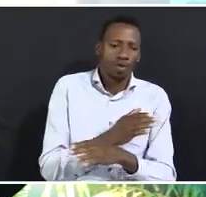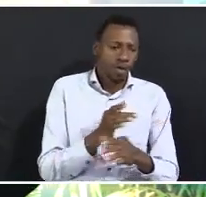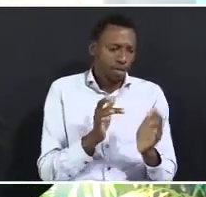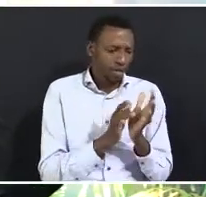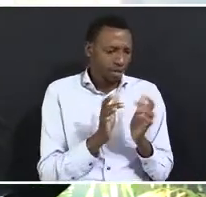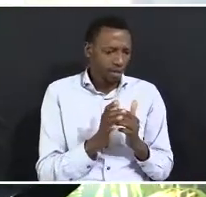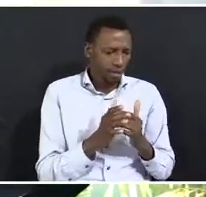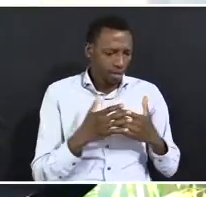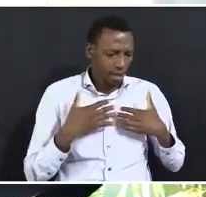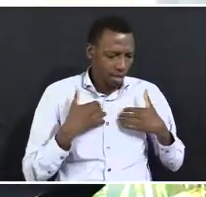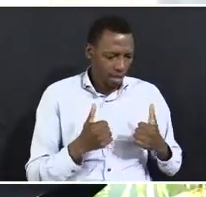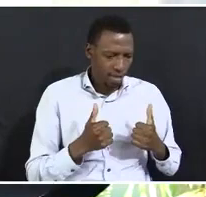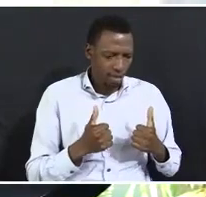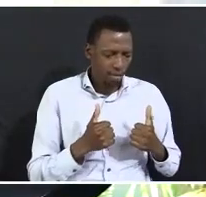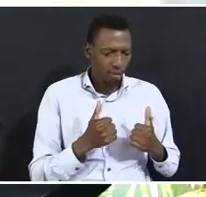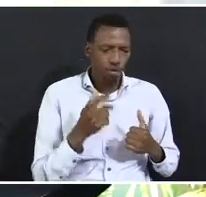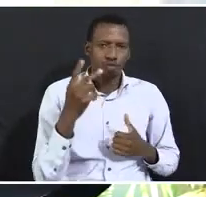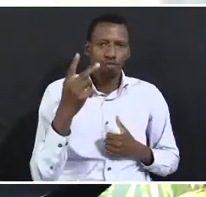2 blind beggars.